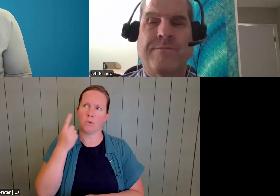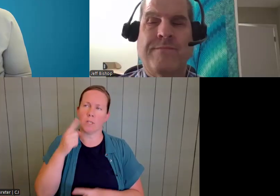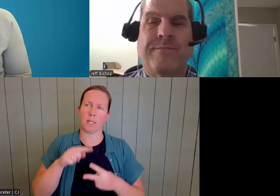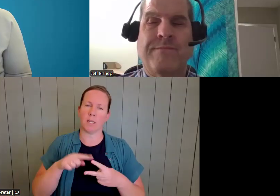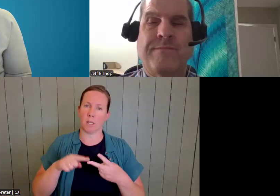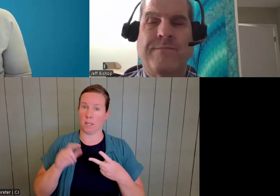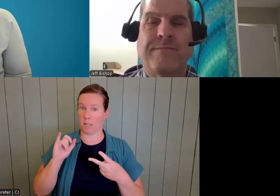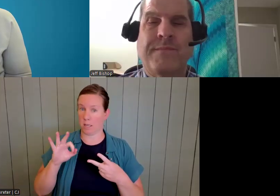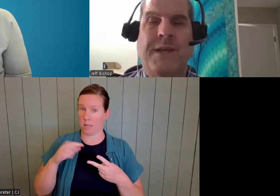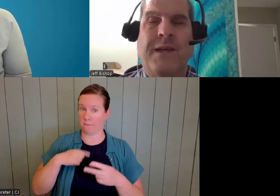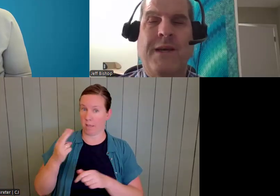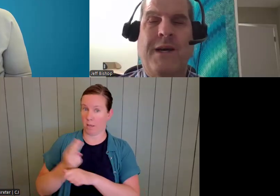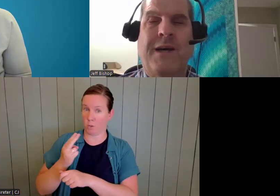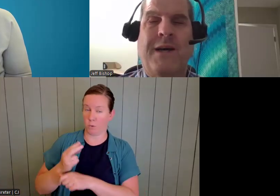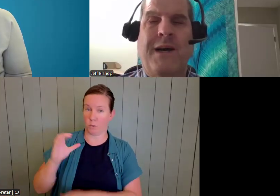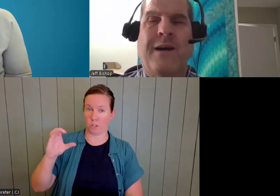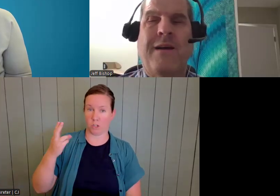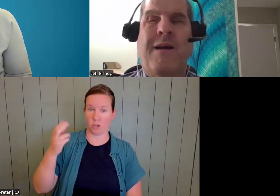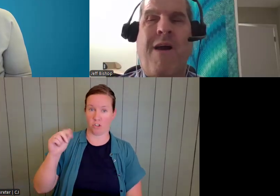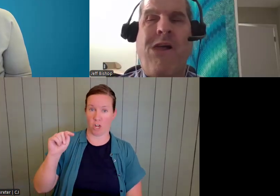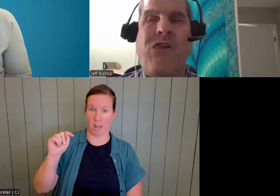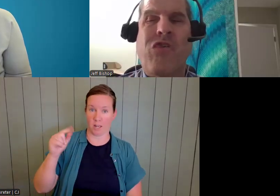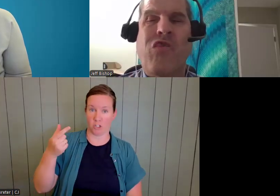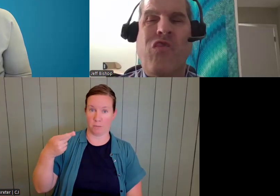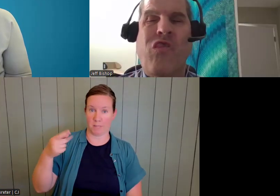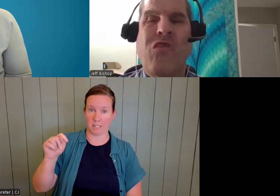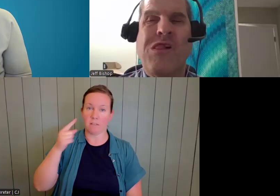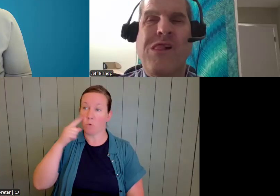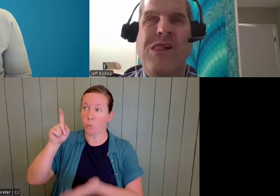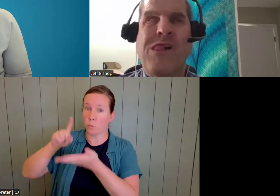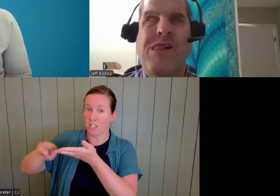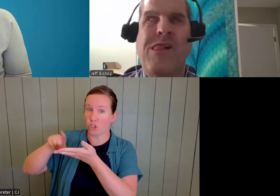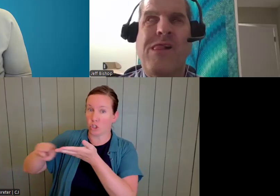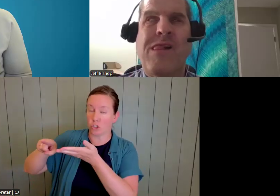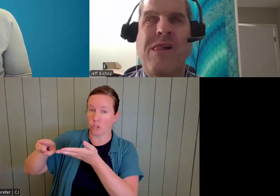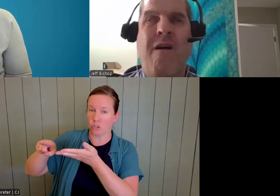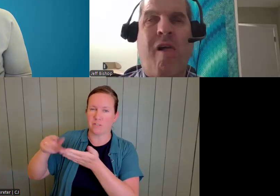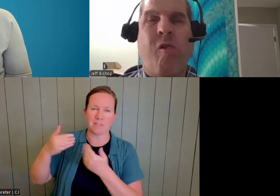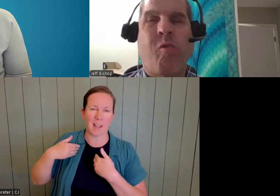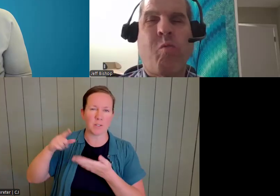of ChatGPT, would Ah, that be a good way to possibly